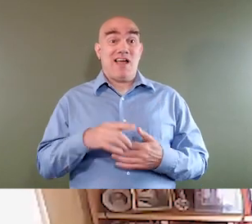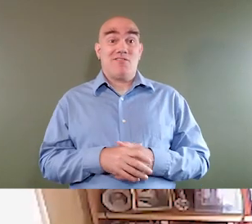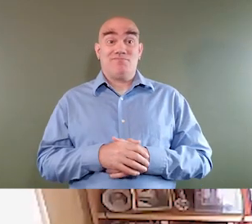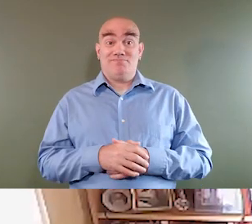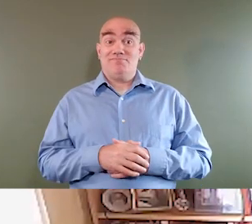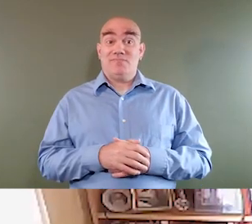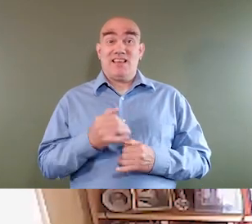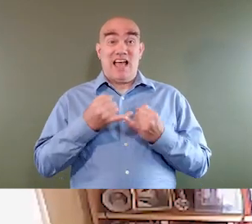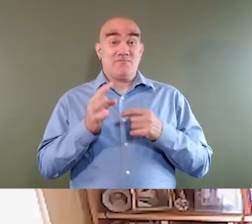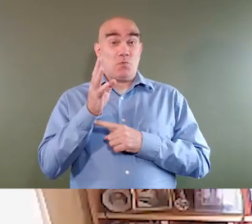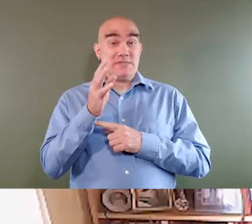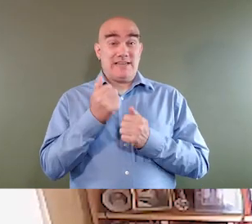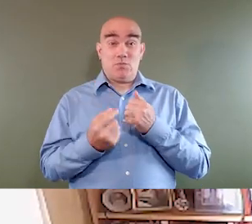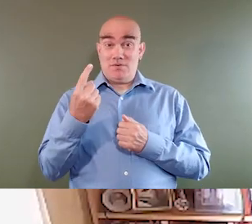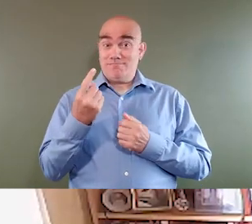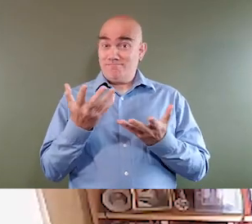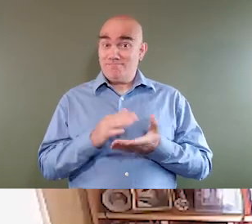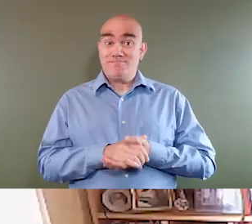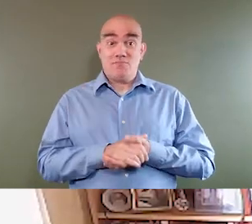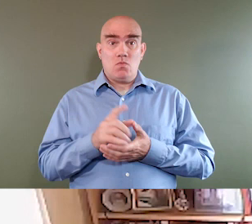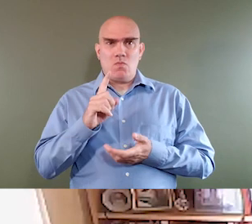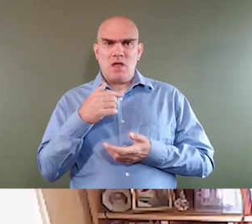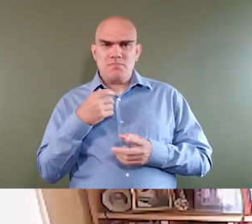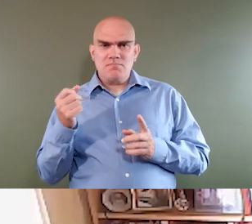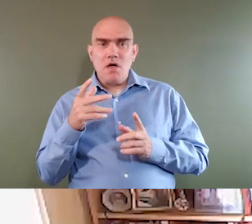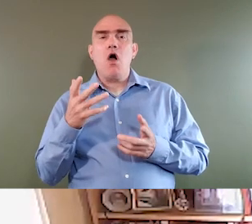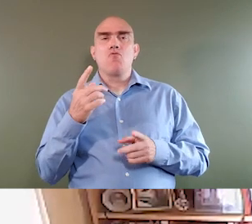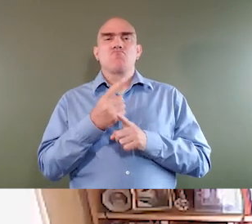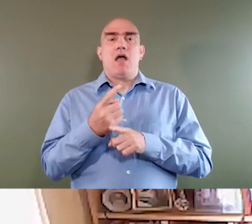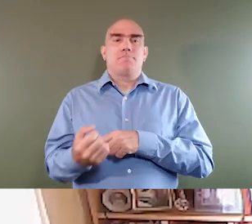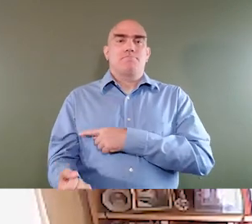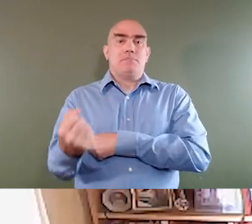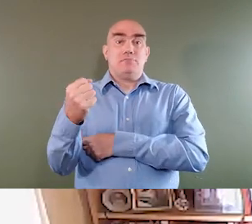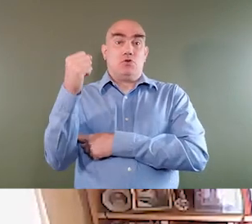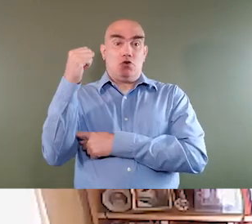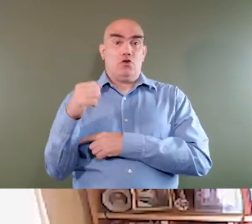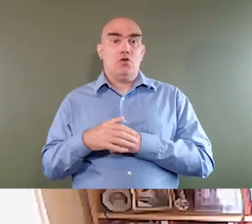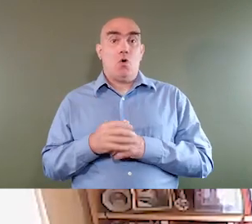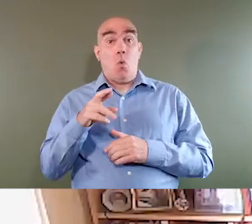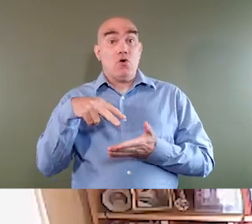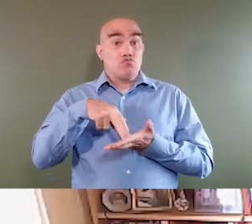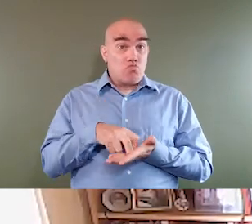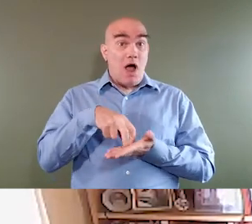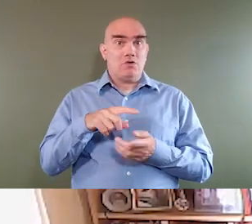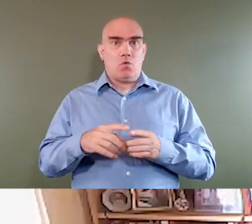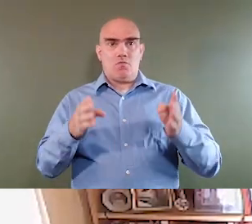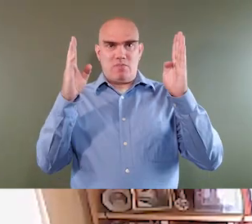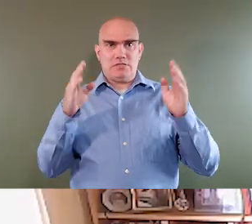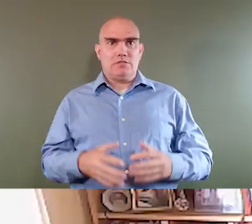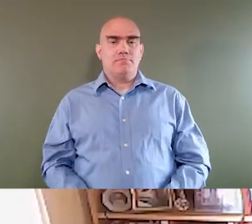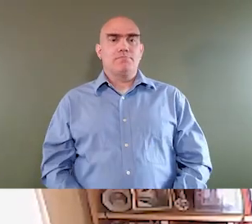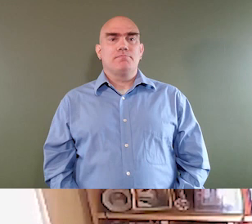4 minutes, everyone. Where are we back to? Bicep curl to overhead press or squat to overhead press.